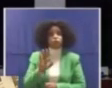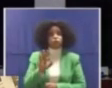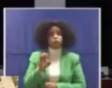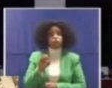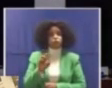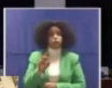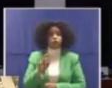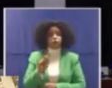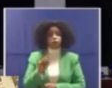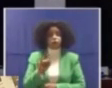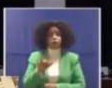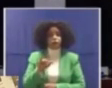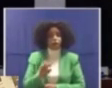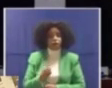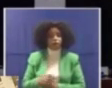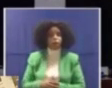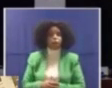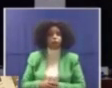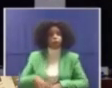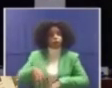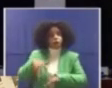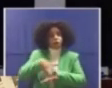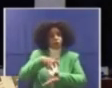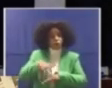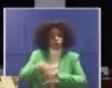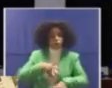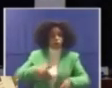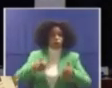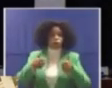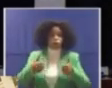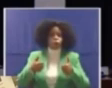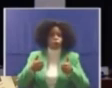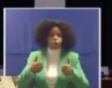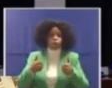It has good agricultural